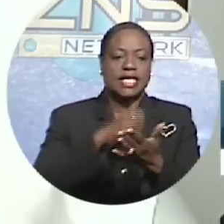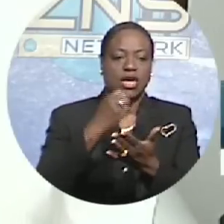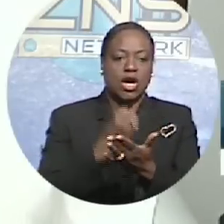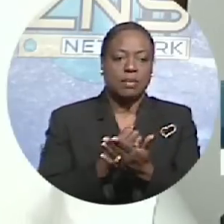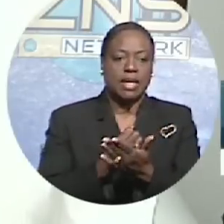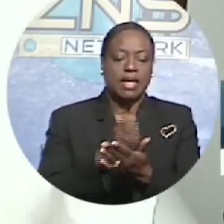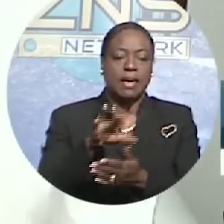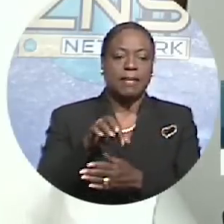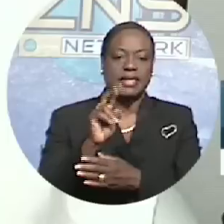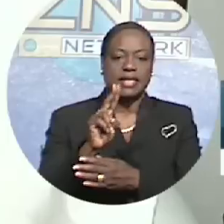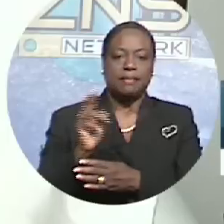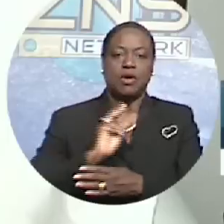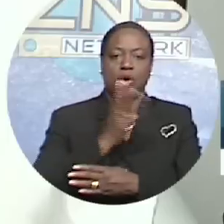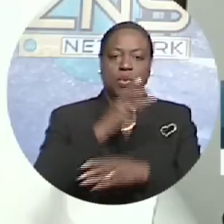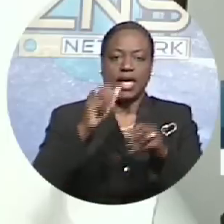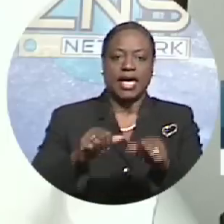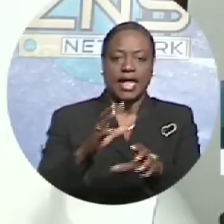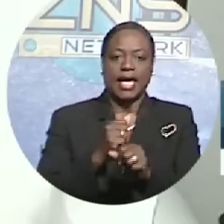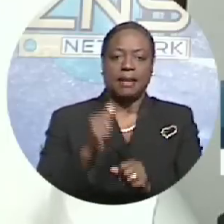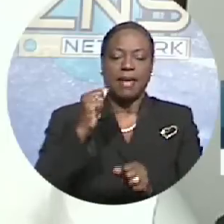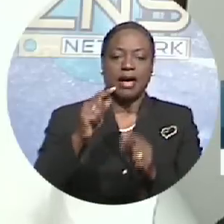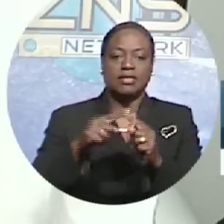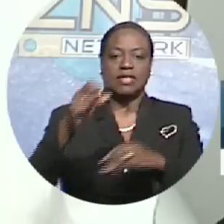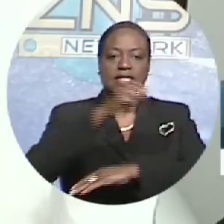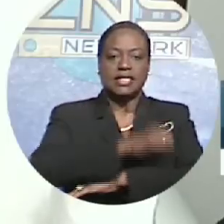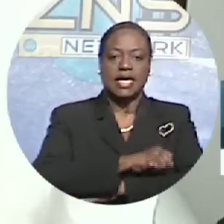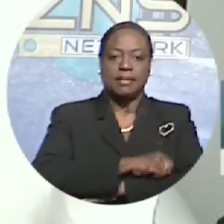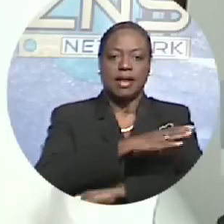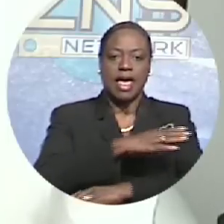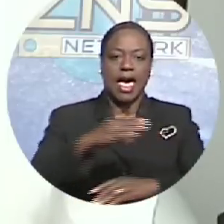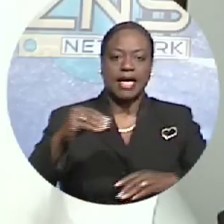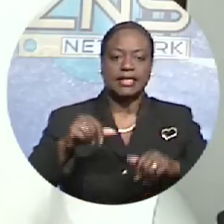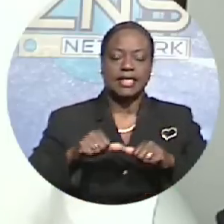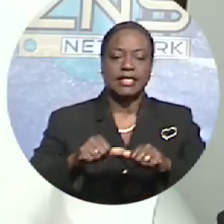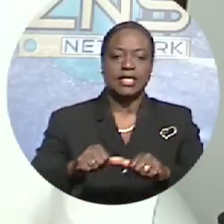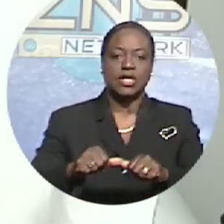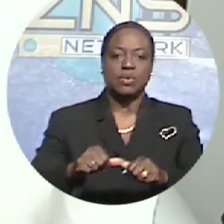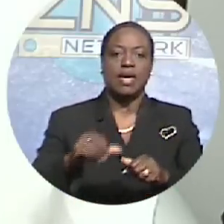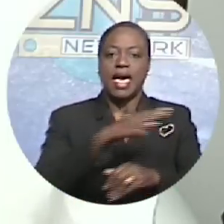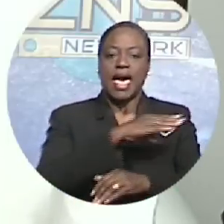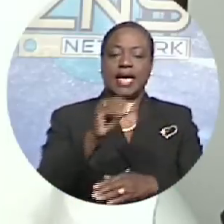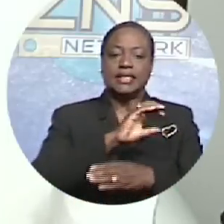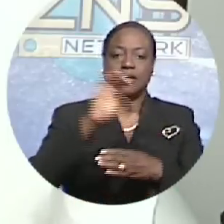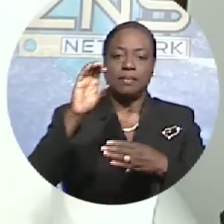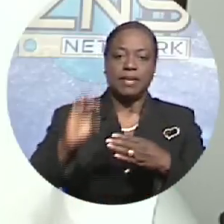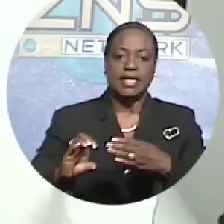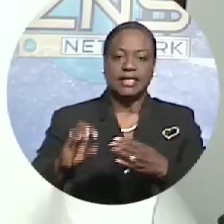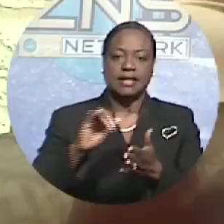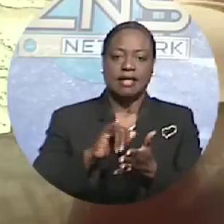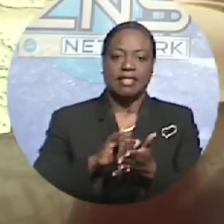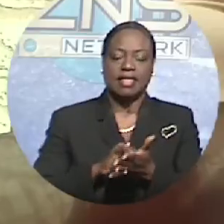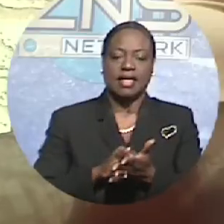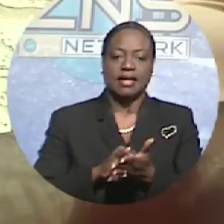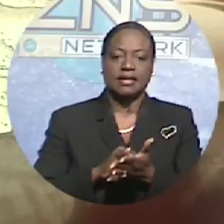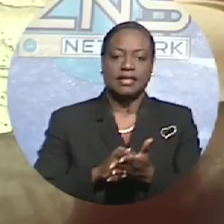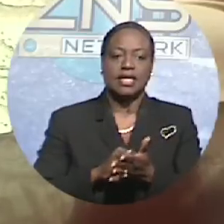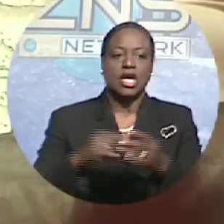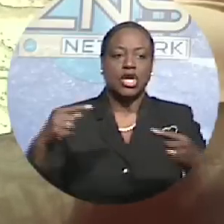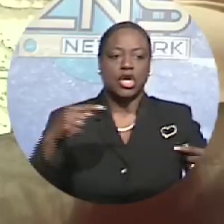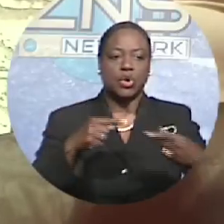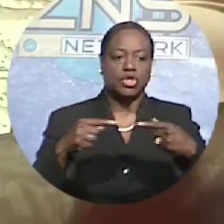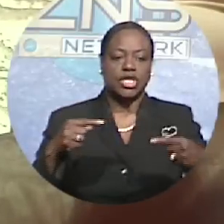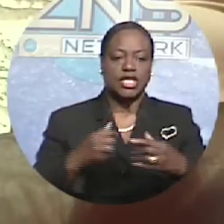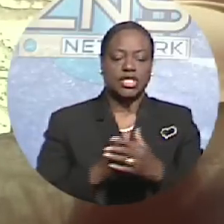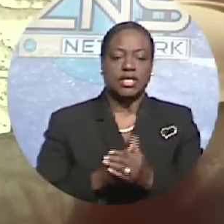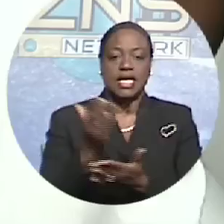get back to the table and continue and complete that negotiation. Some